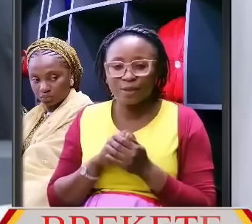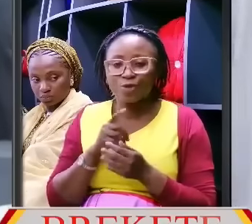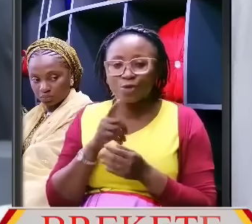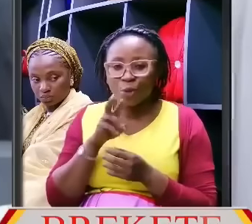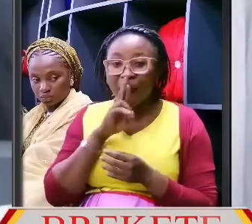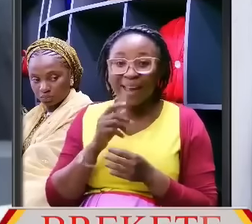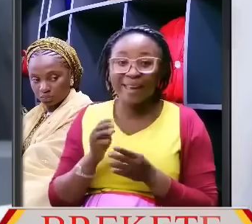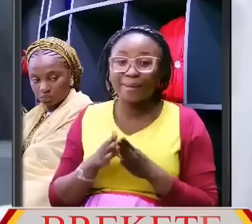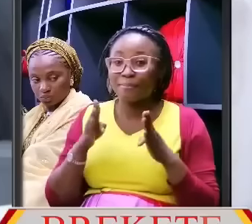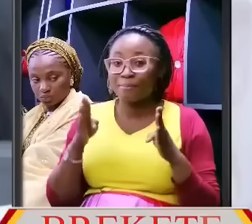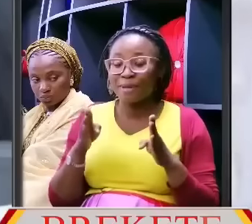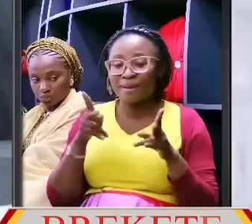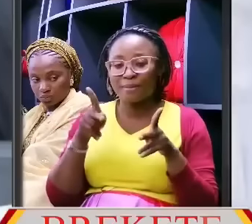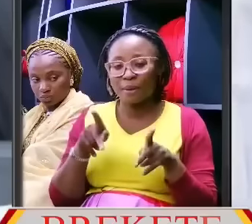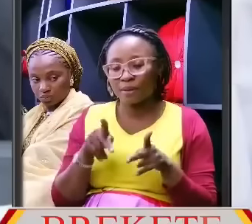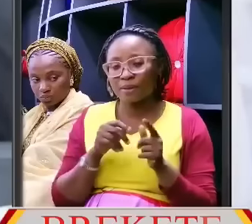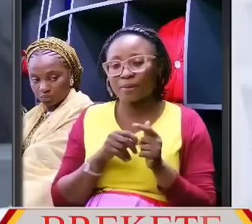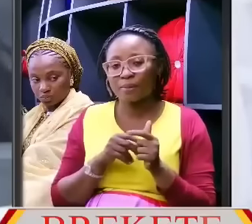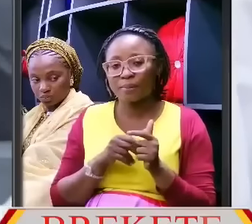You are a chairman.